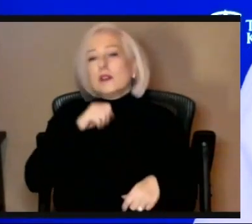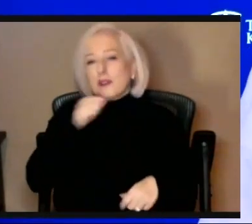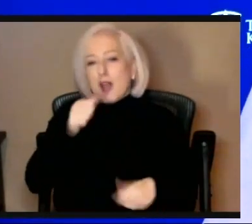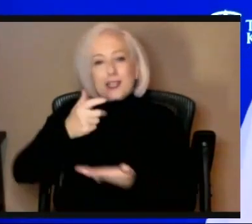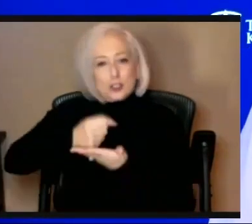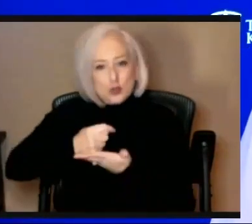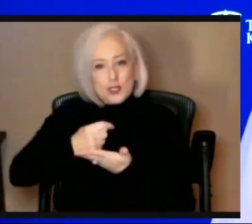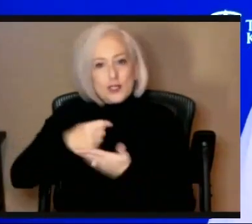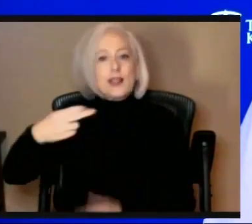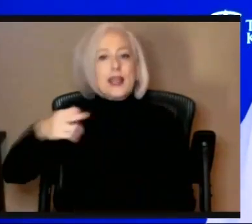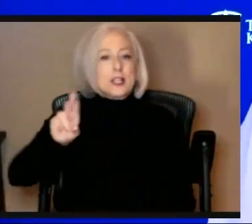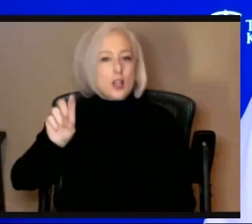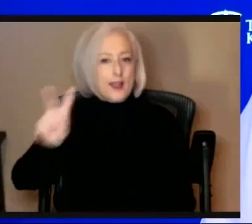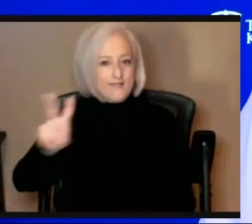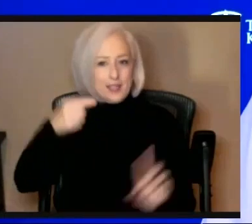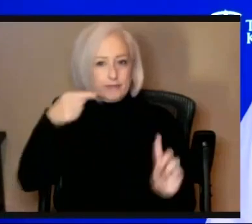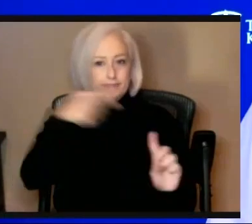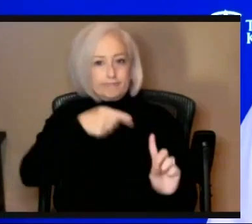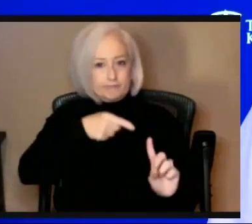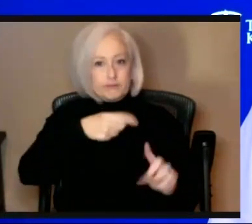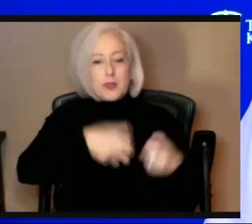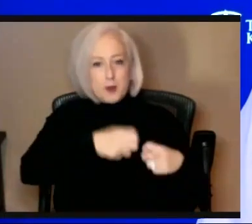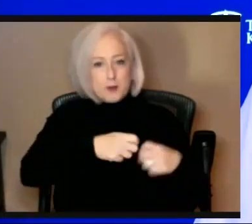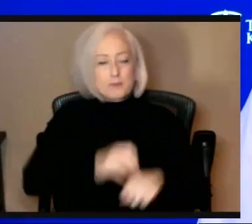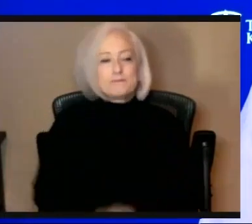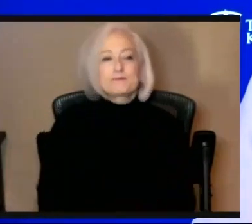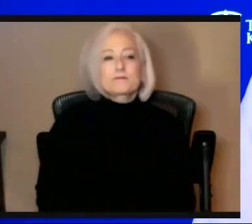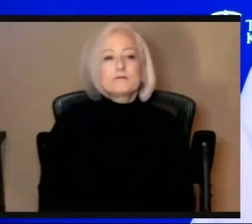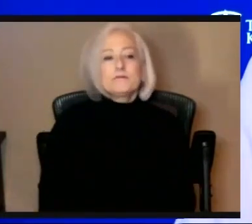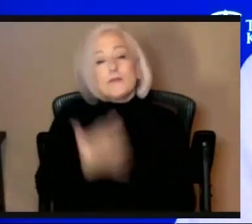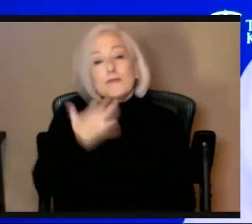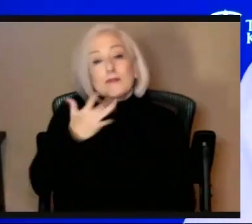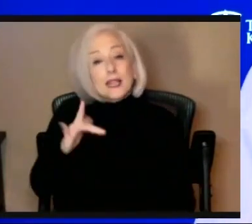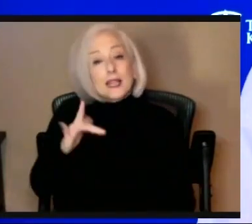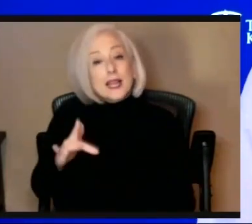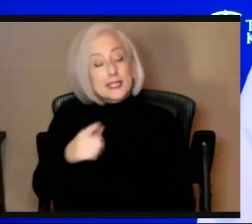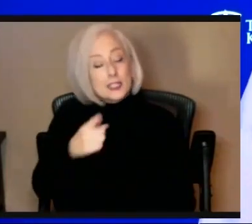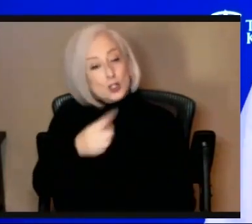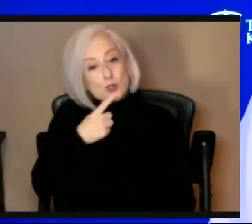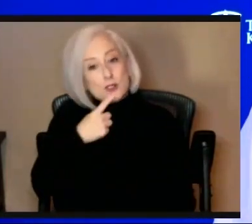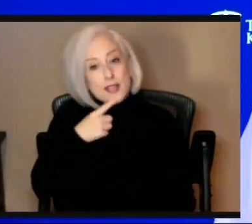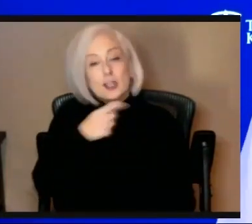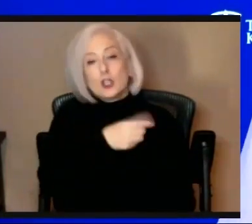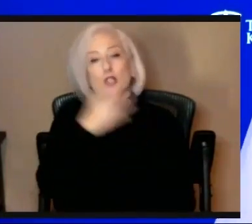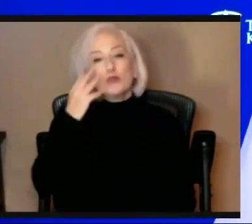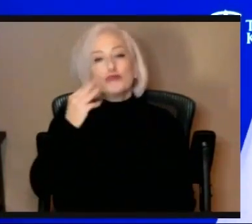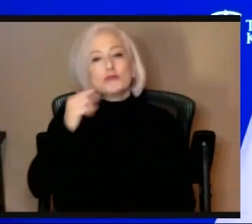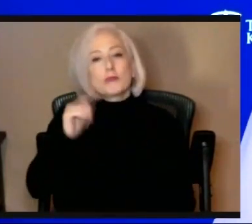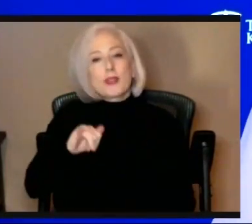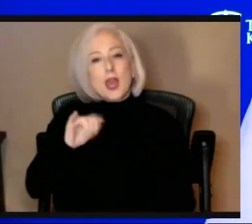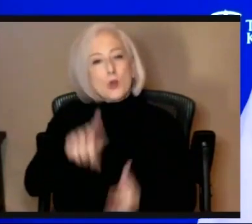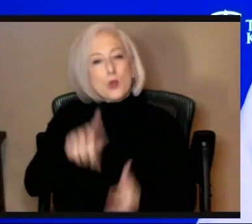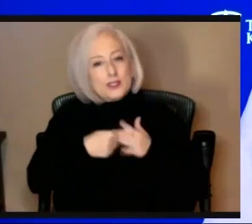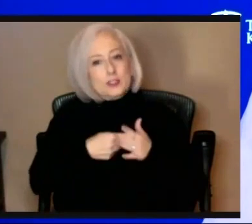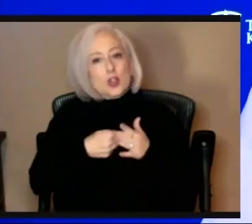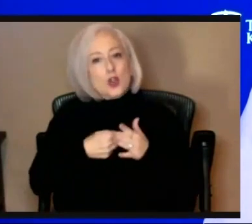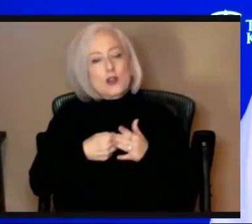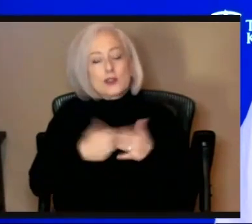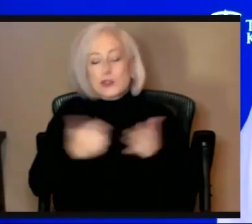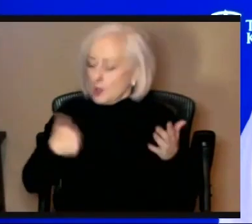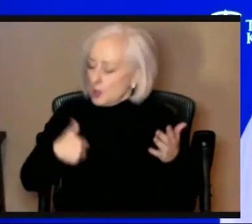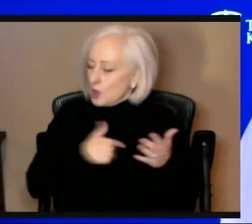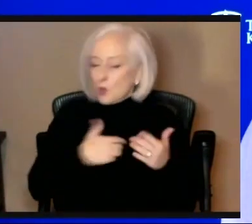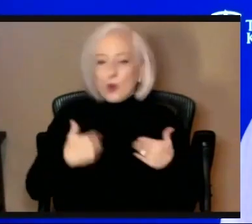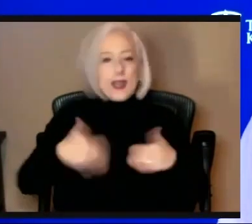that, luckily, and Dr. Seitz, you said you lived through this when it first started. Luckily, we have these great treatments now, and if you get on